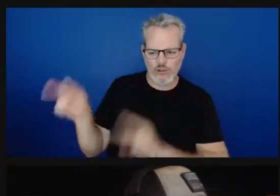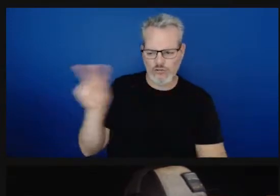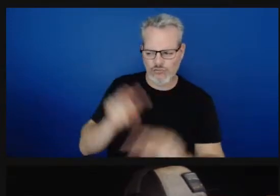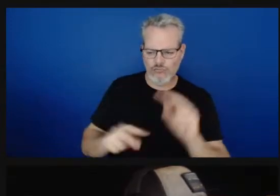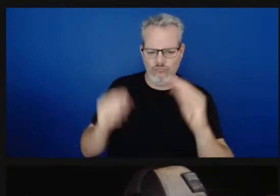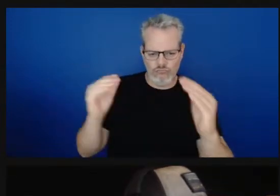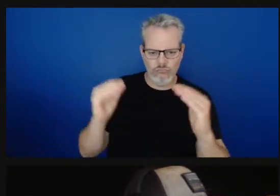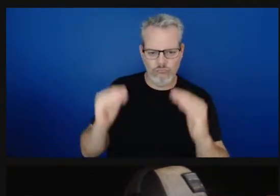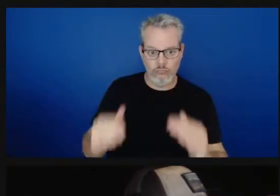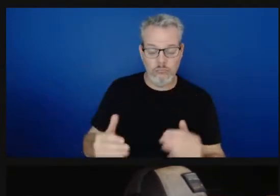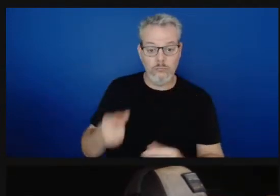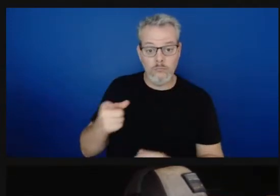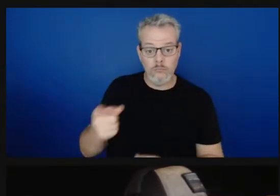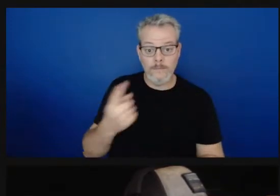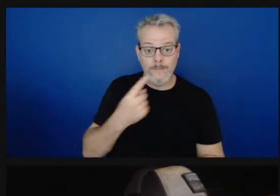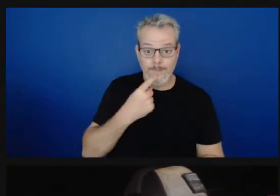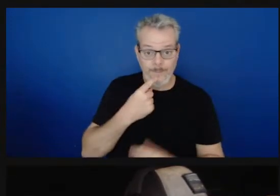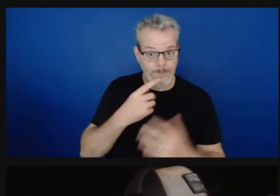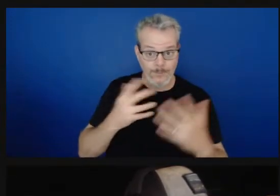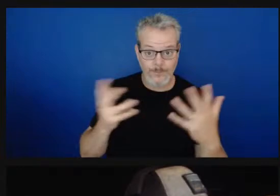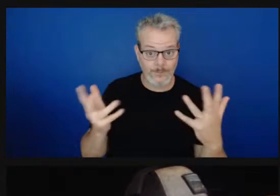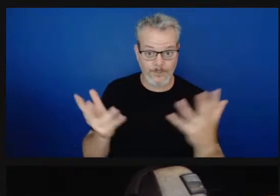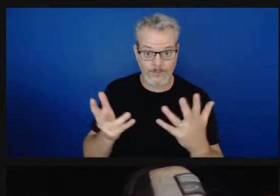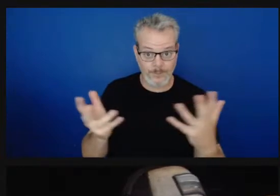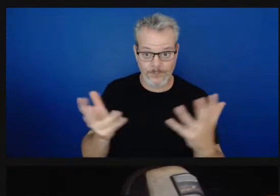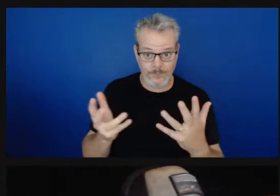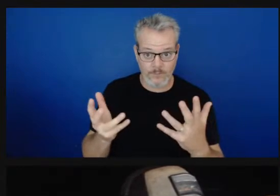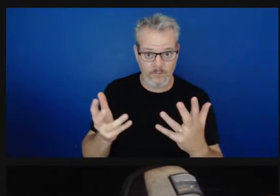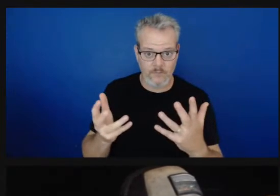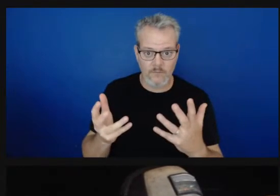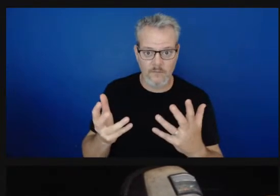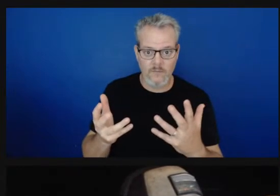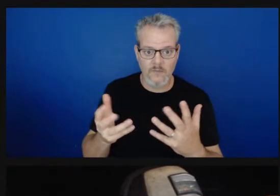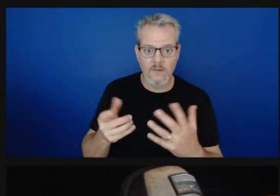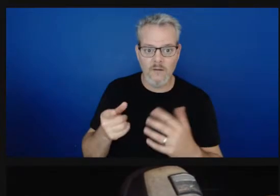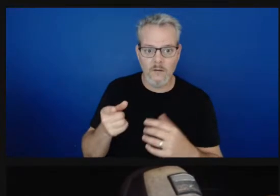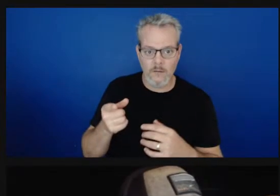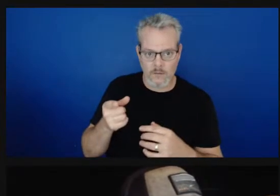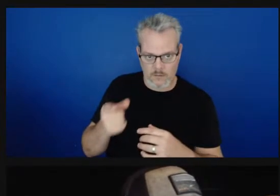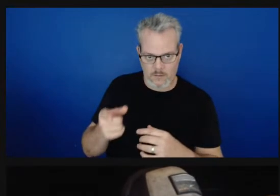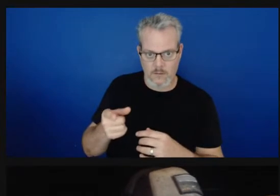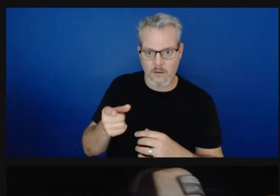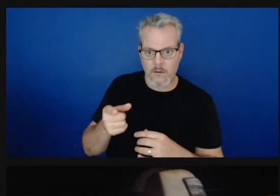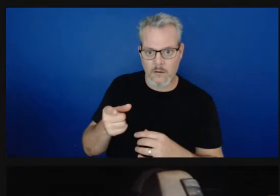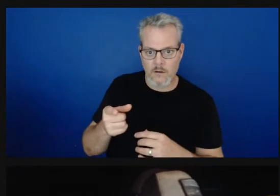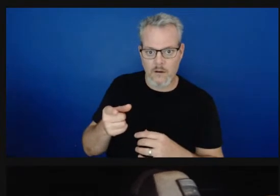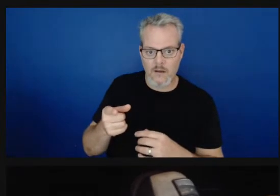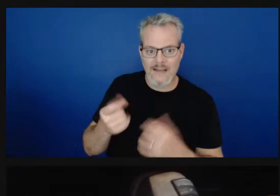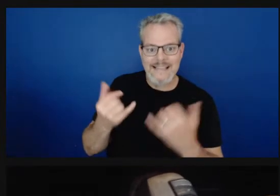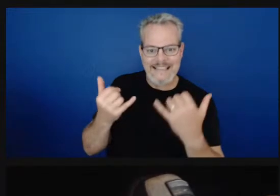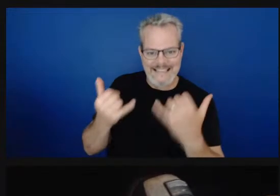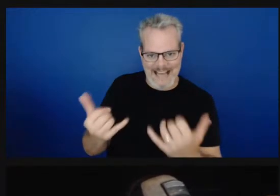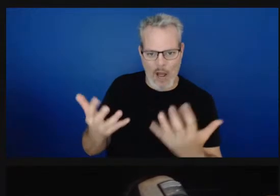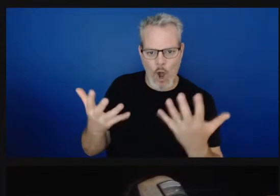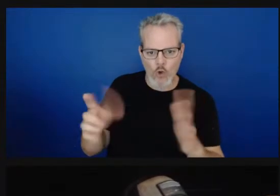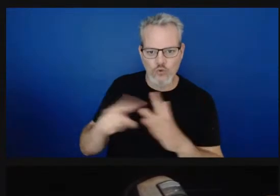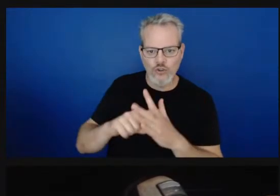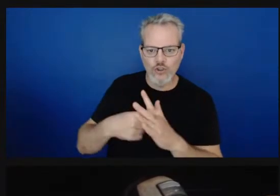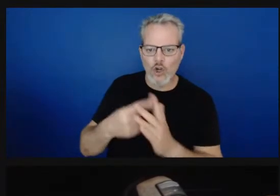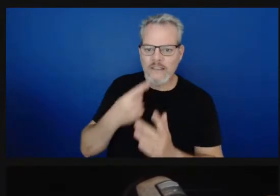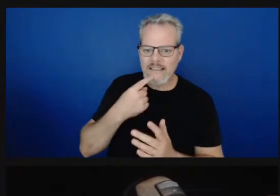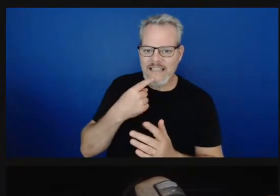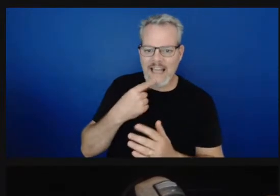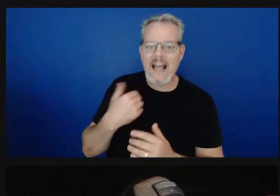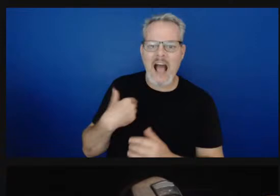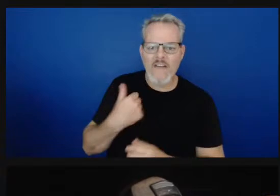But what they do say here, adding into the rift zone observations on Friday, they now start saying there have been several